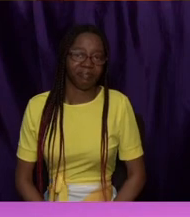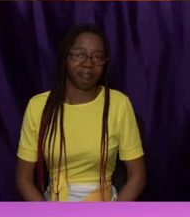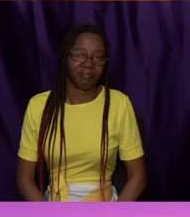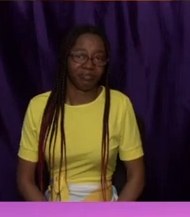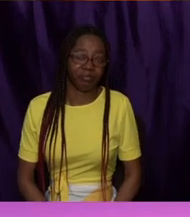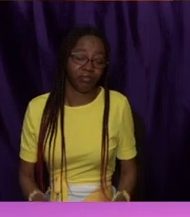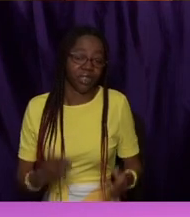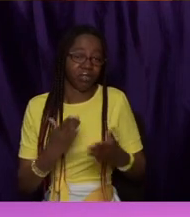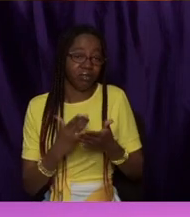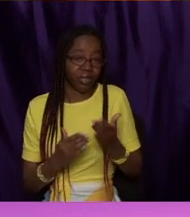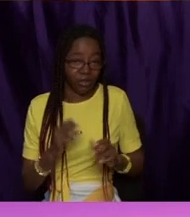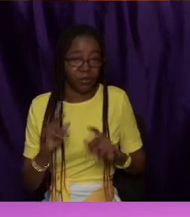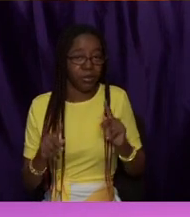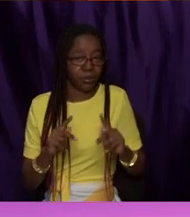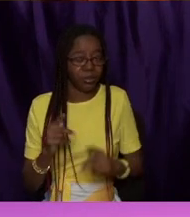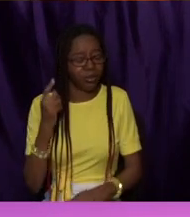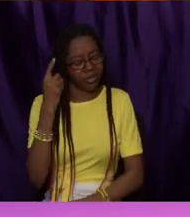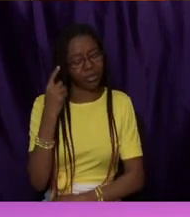Some of us are wondering,